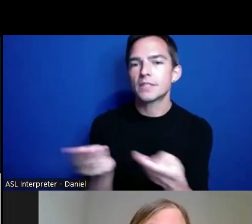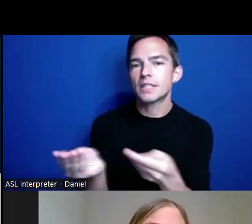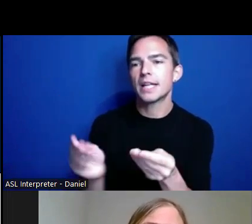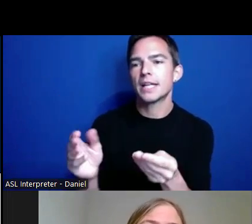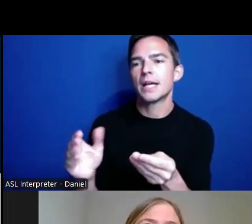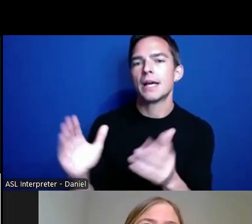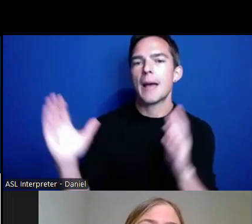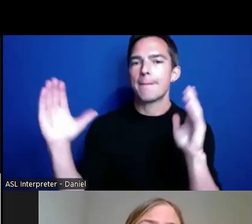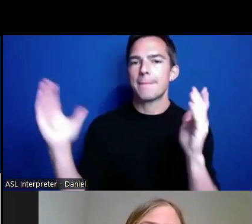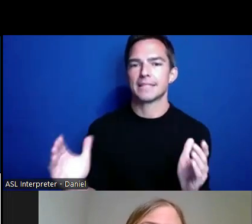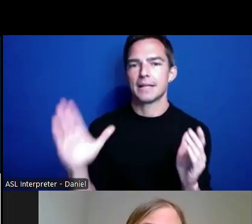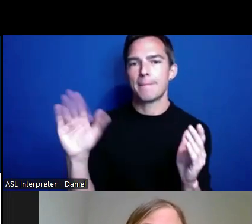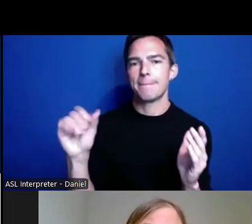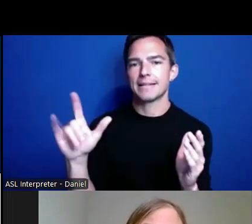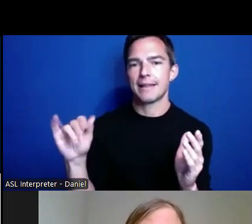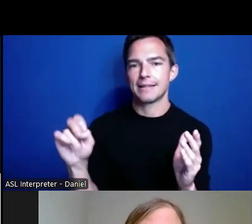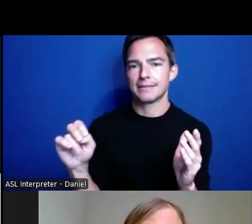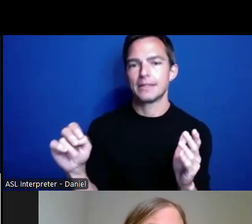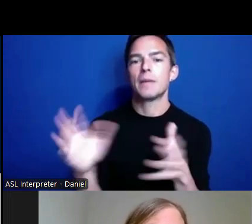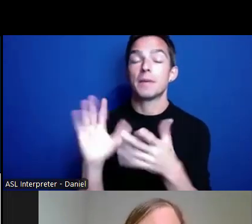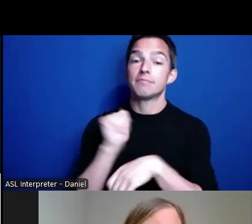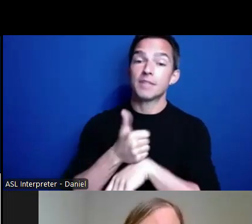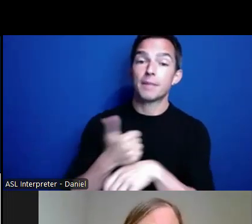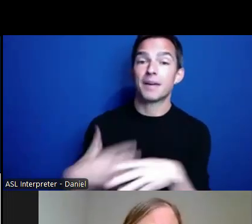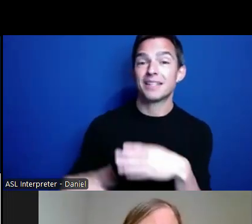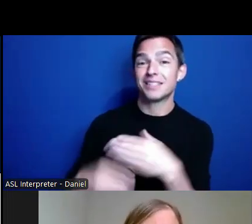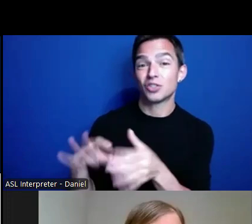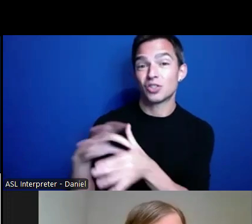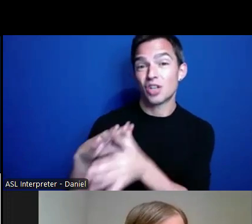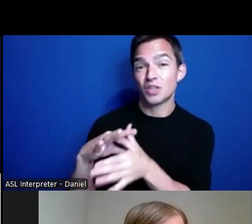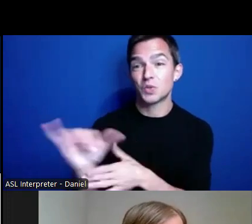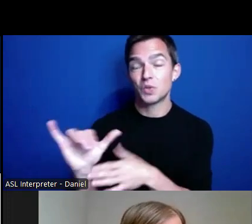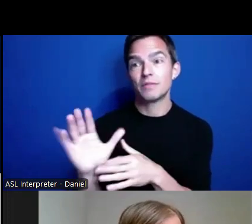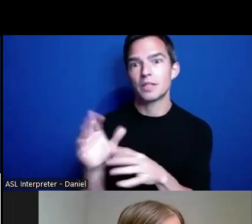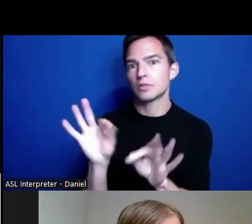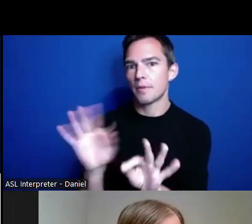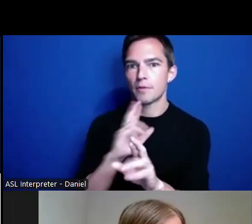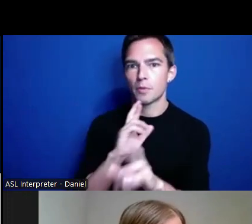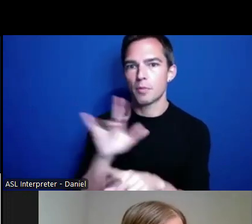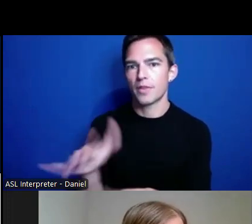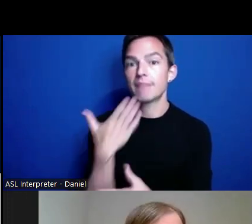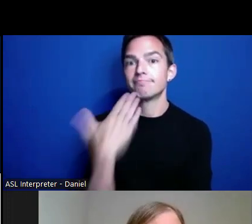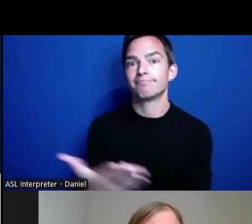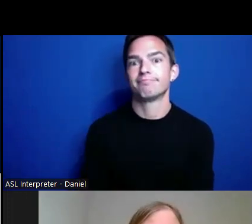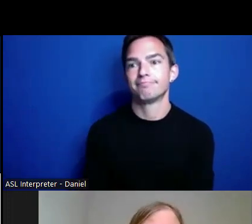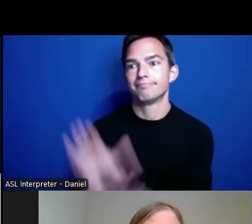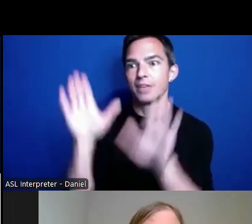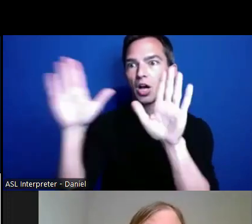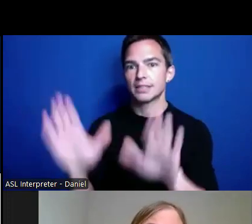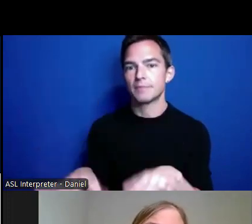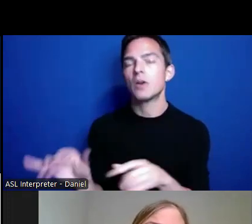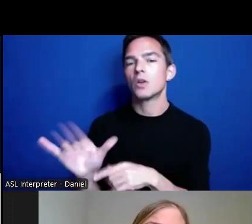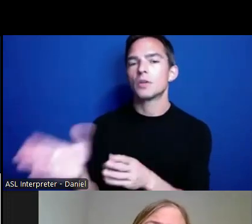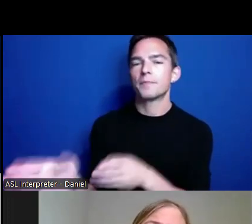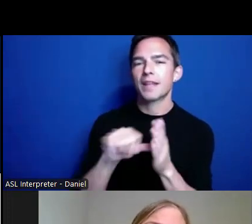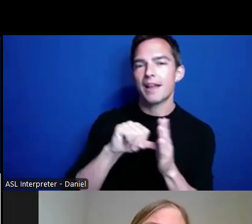there may need to be some setting specific additional content. So thank you. That was perfect response to that. Awesome. I want to highlight